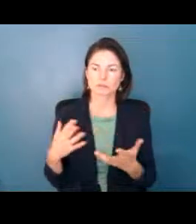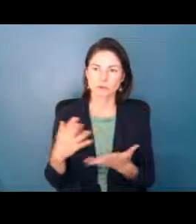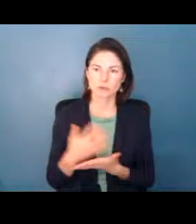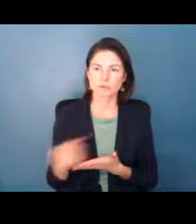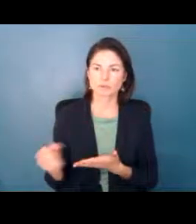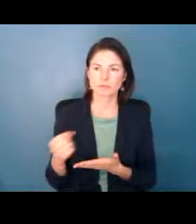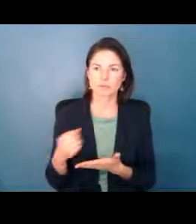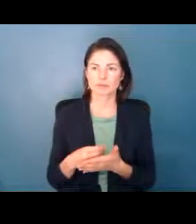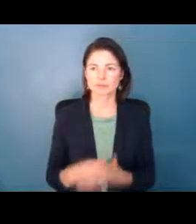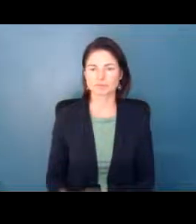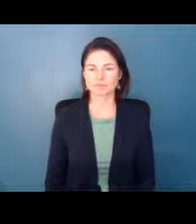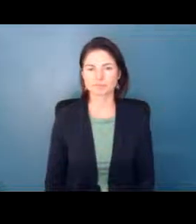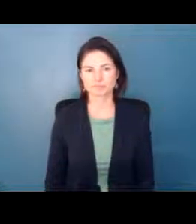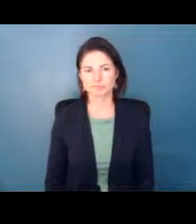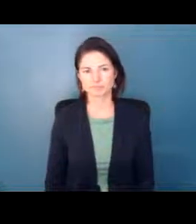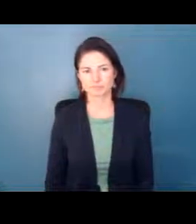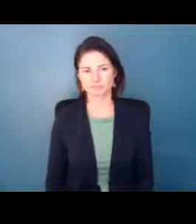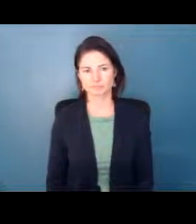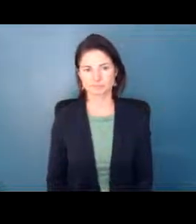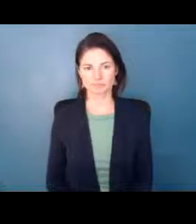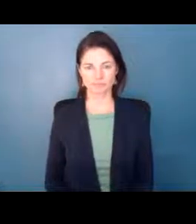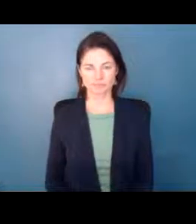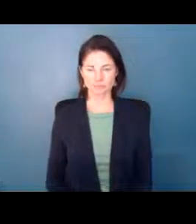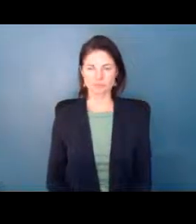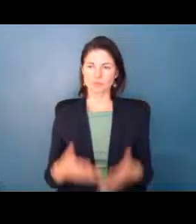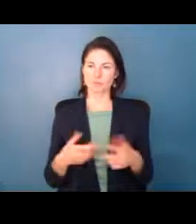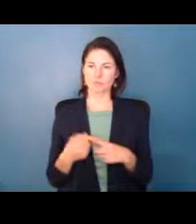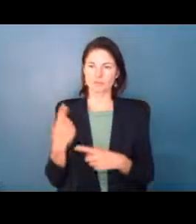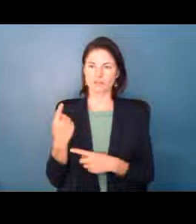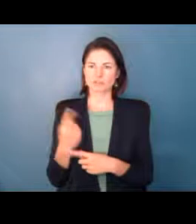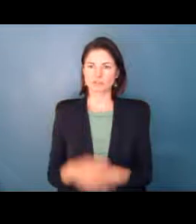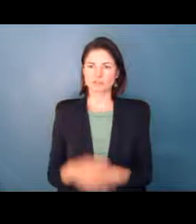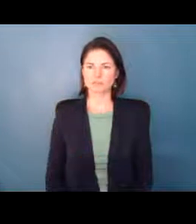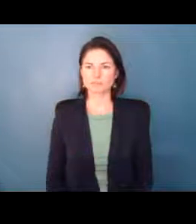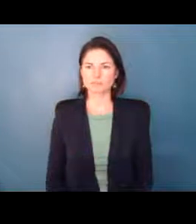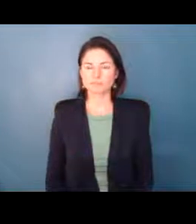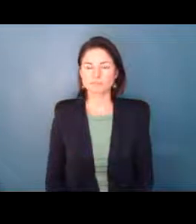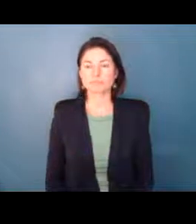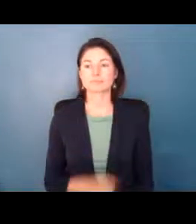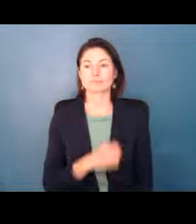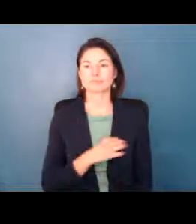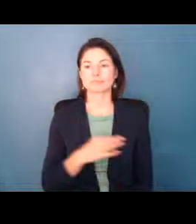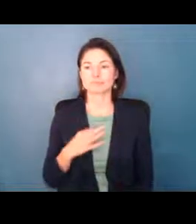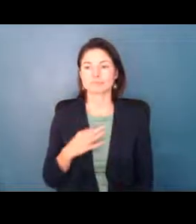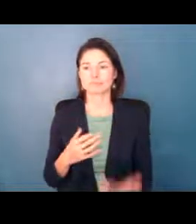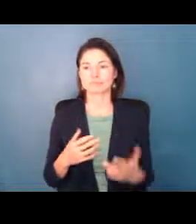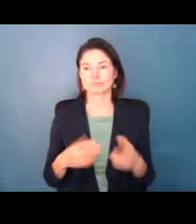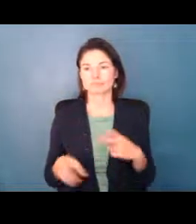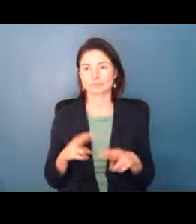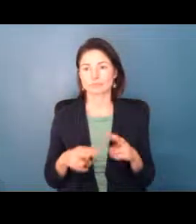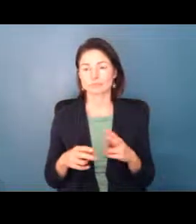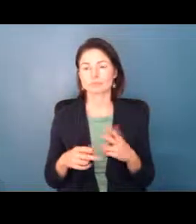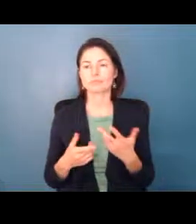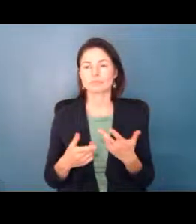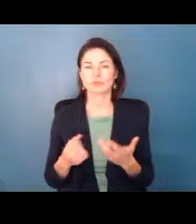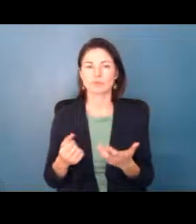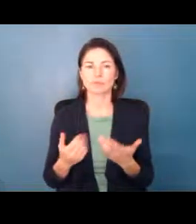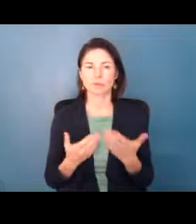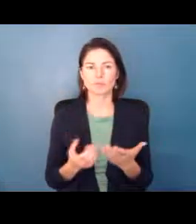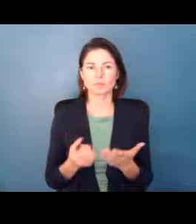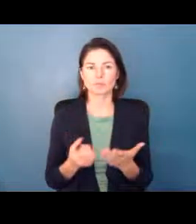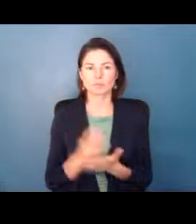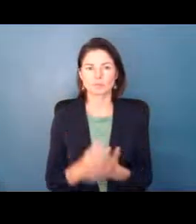capacity that was identified left over from last year. So staff has reviewed these amendments and recommends approval of this item. Great. And the total